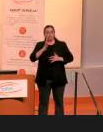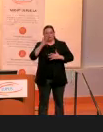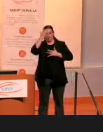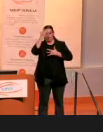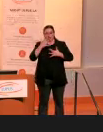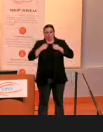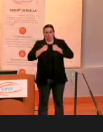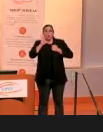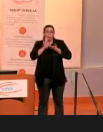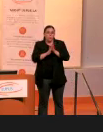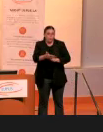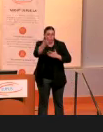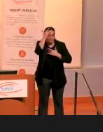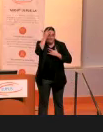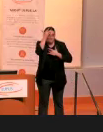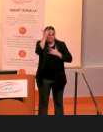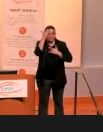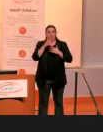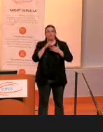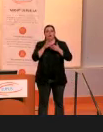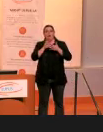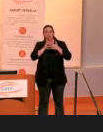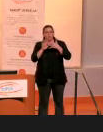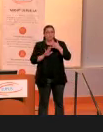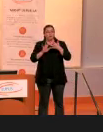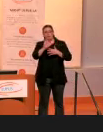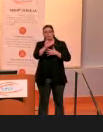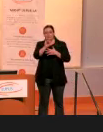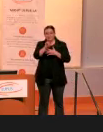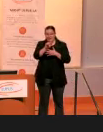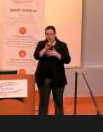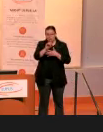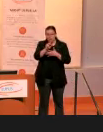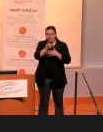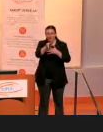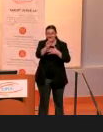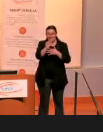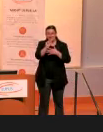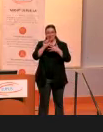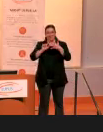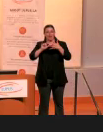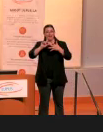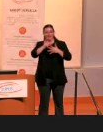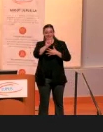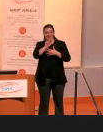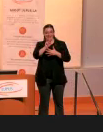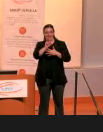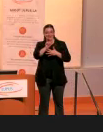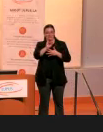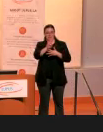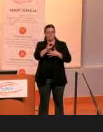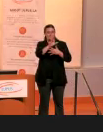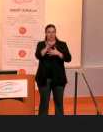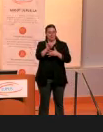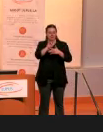pro-inflammatory factors such as cytokines, interferons, and antibody production, which then